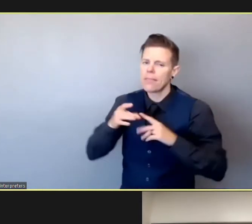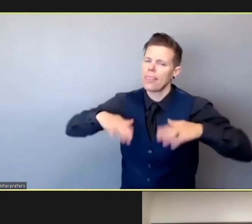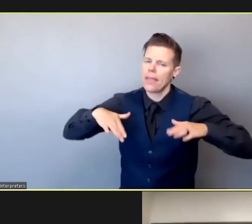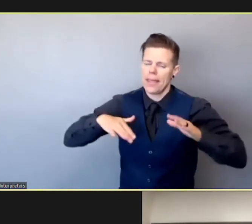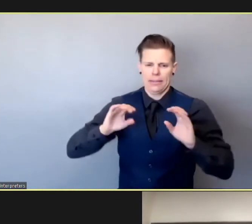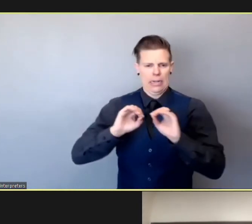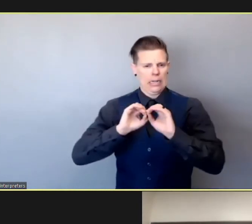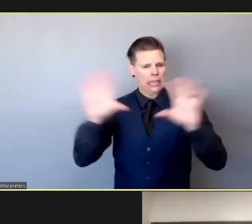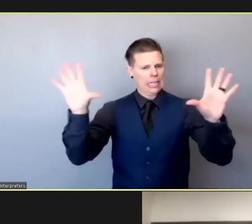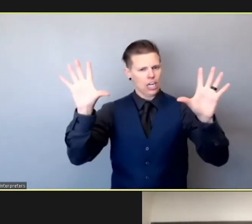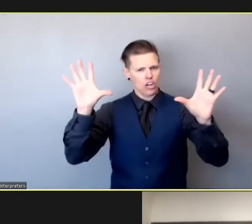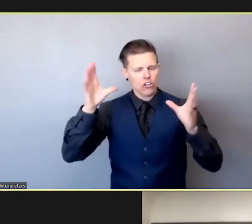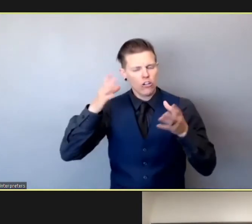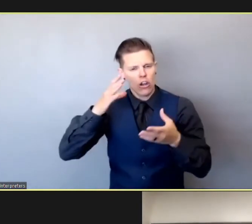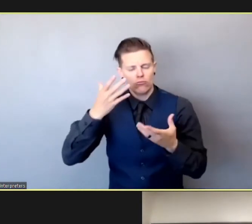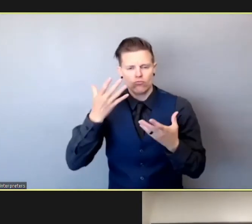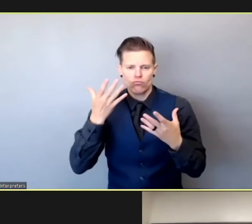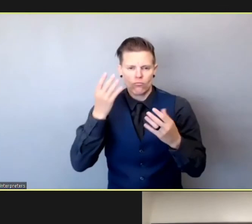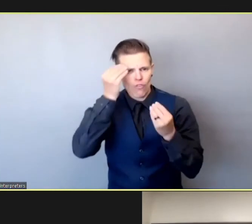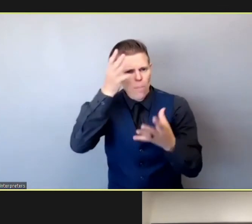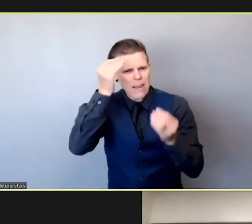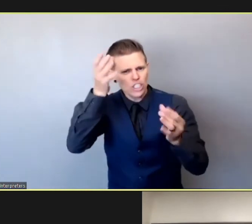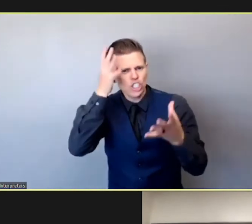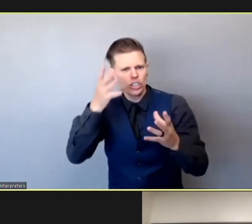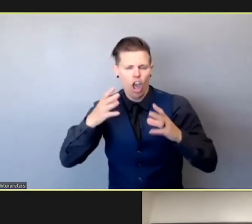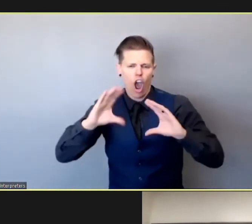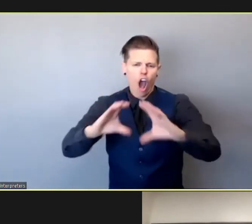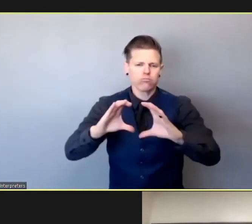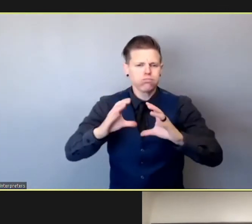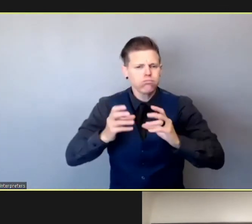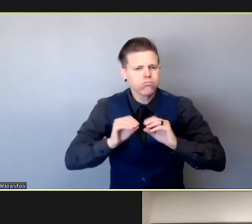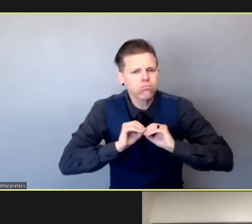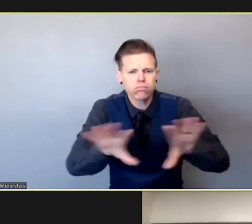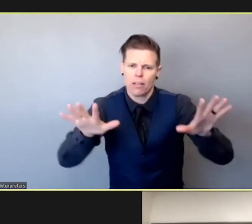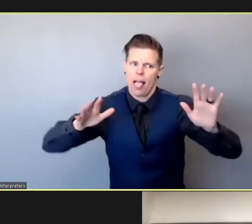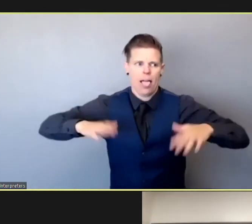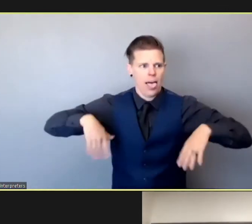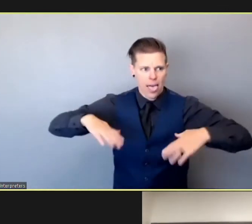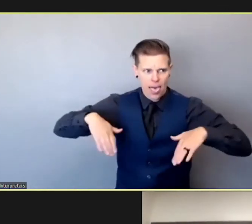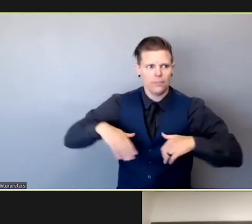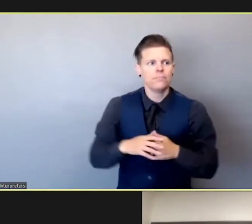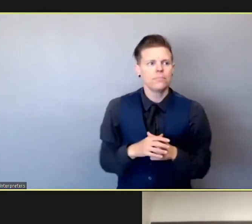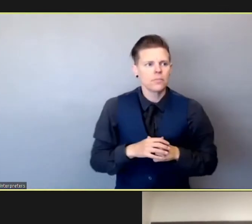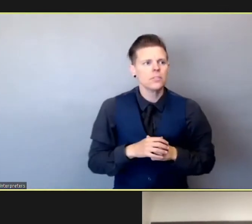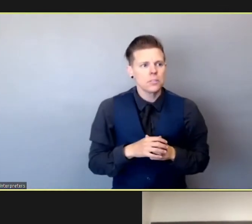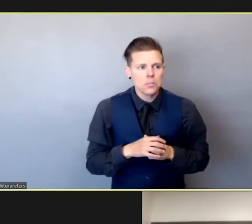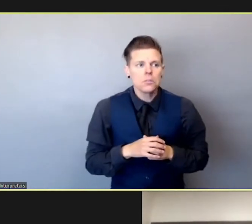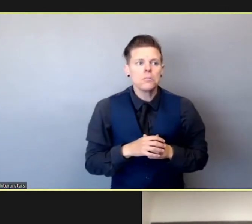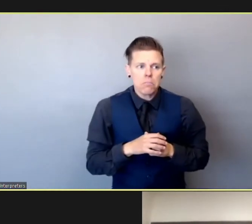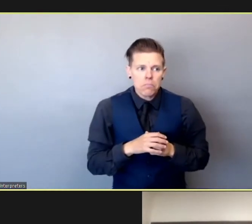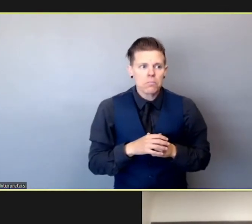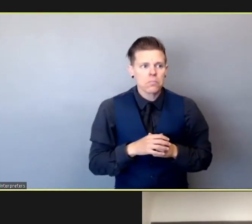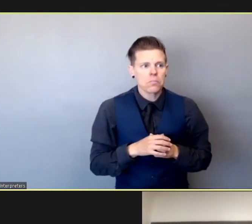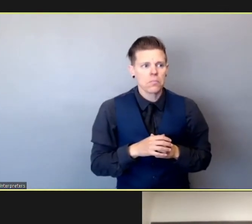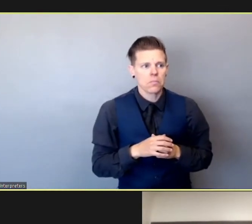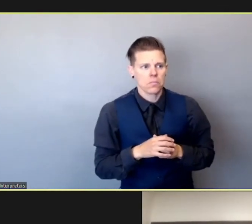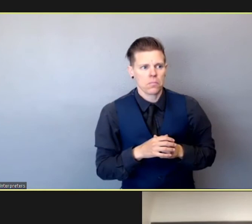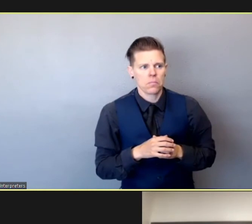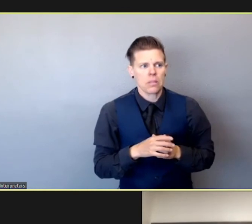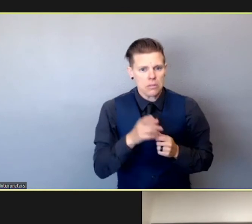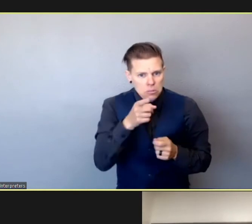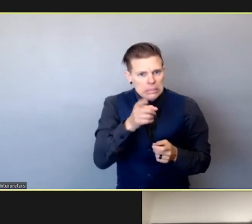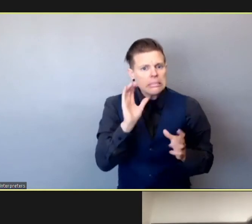focusing on people who've been vaccinated, who appear to have COVID, a positive COVID test, who are hospitalized or who die.